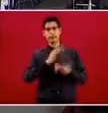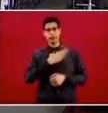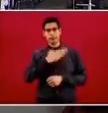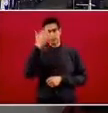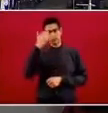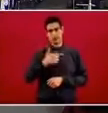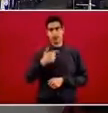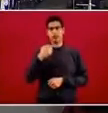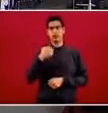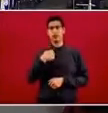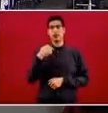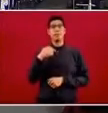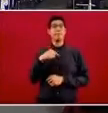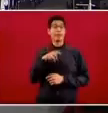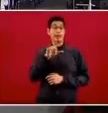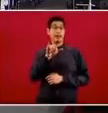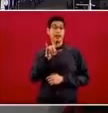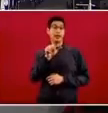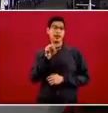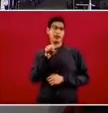18 minutes to go.